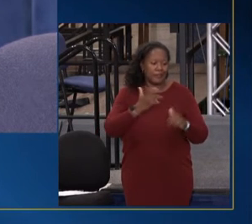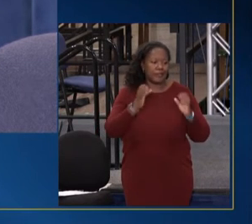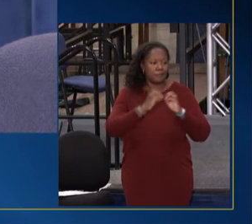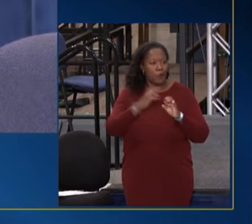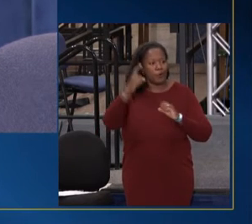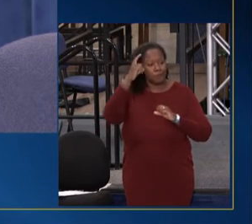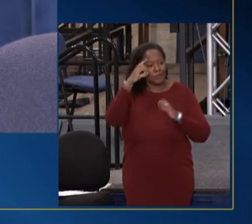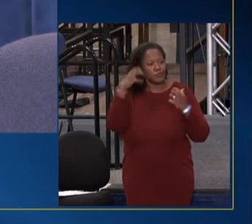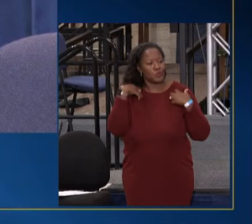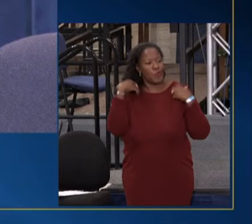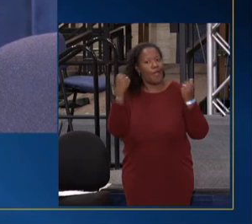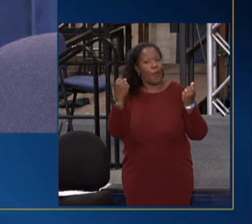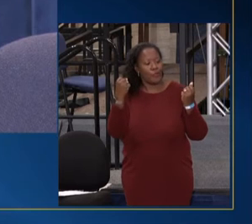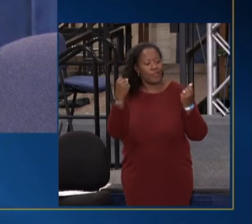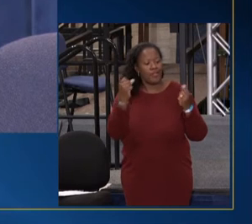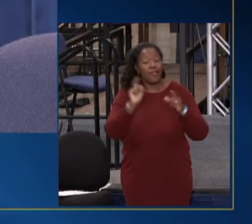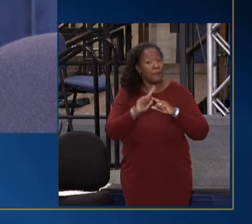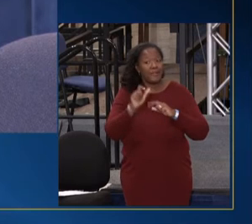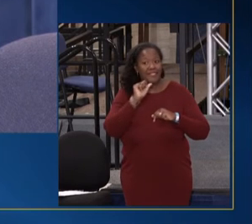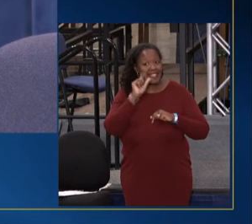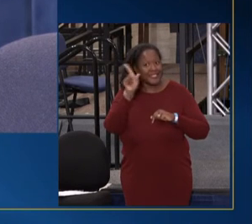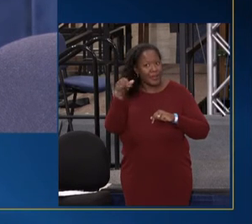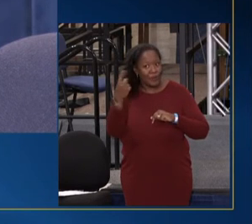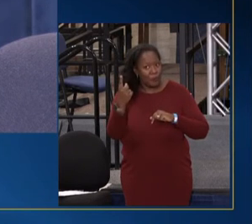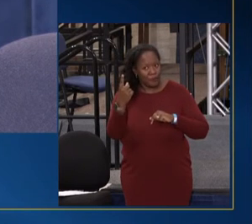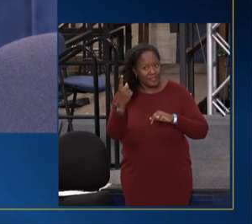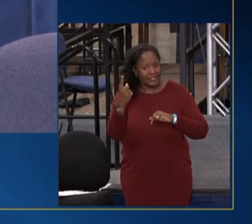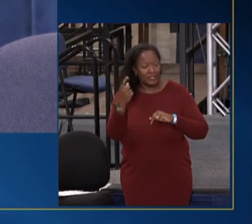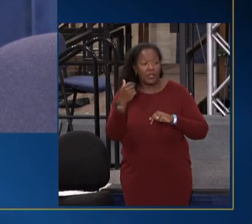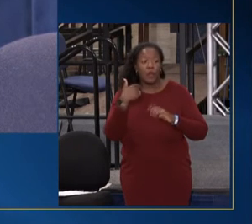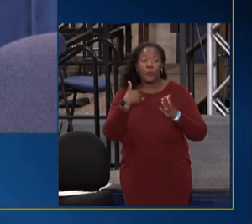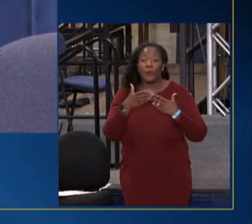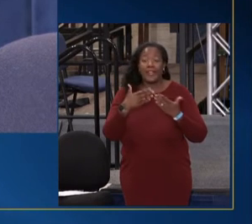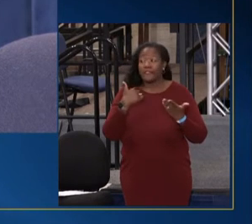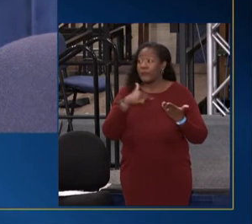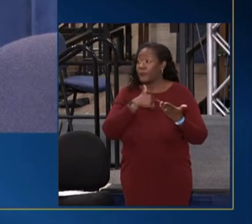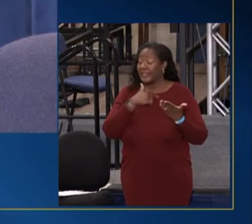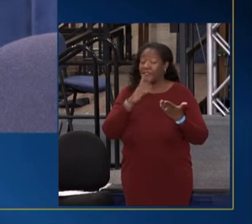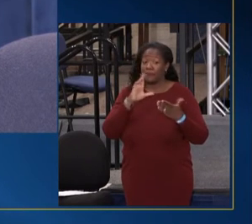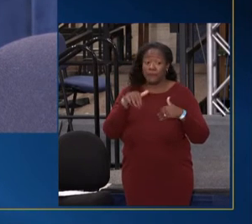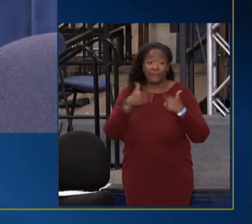conditions, but it is not mental health conditions alone. Whenever we've done this survey